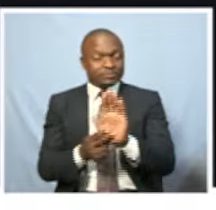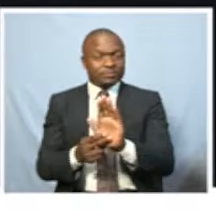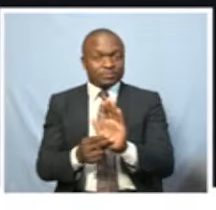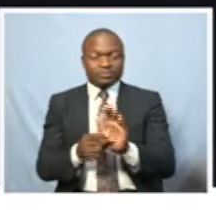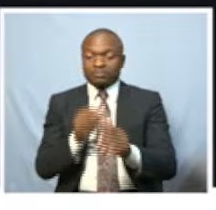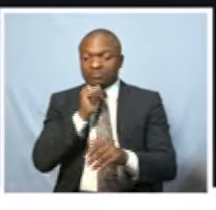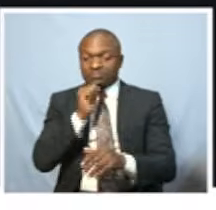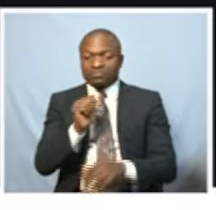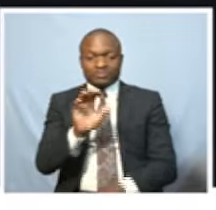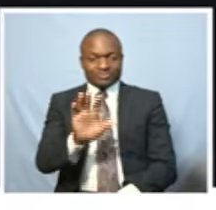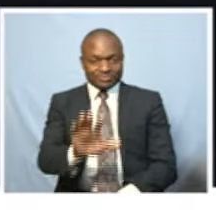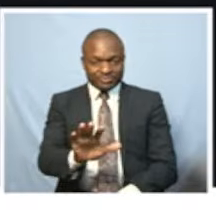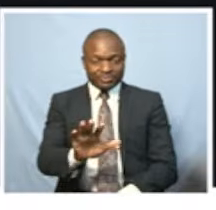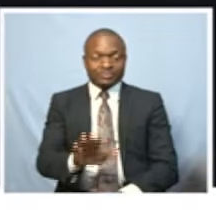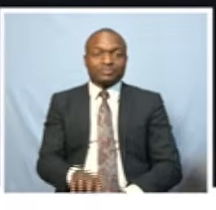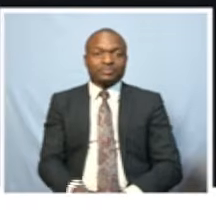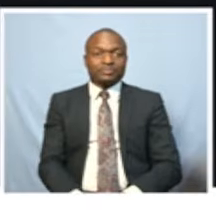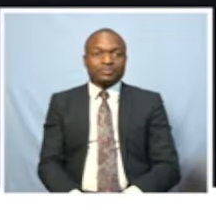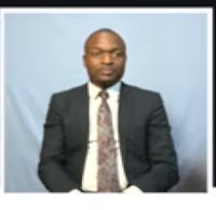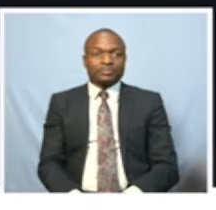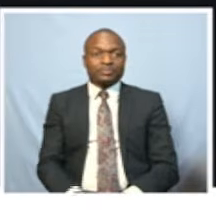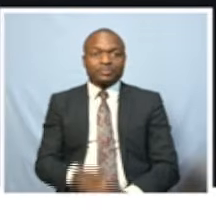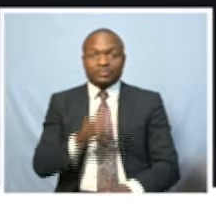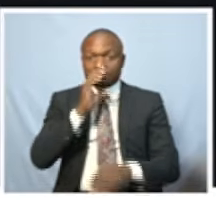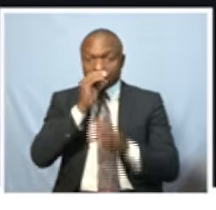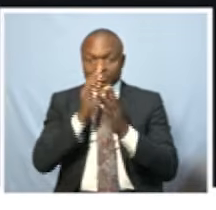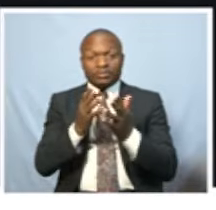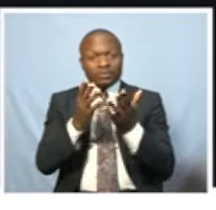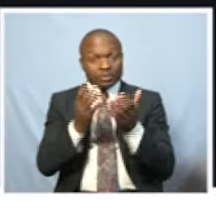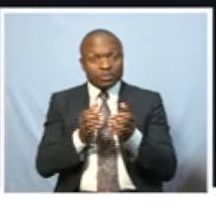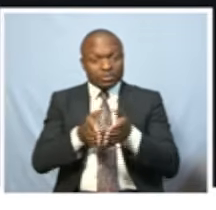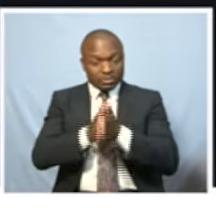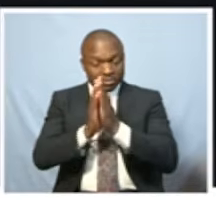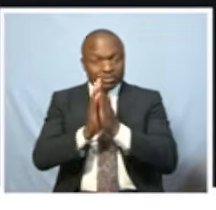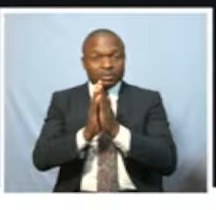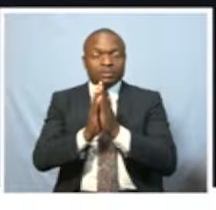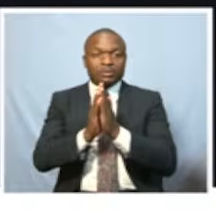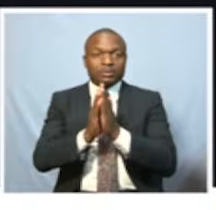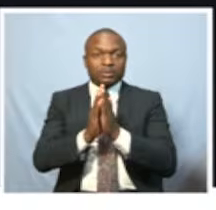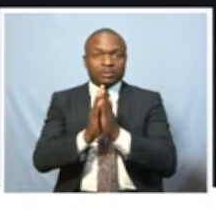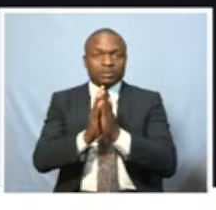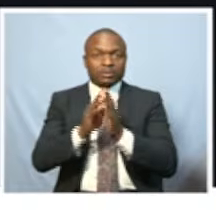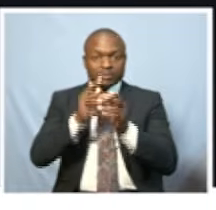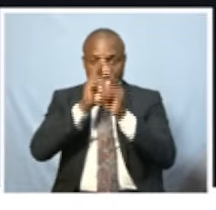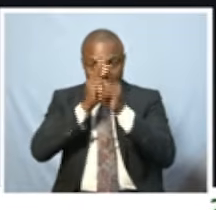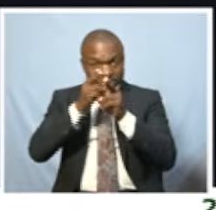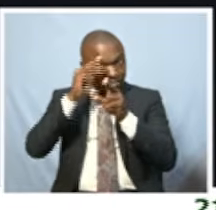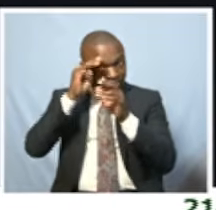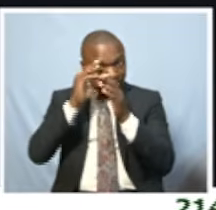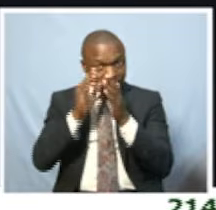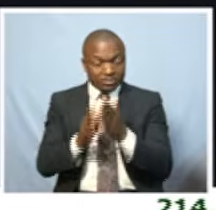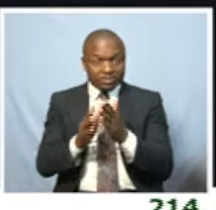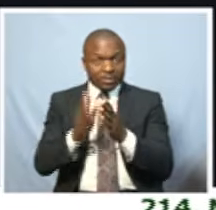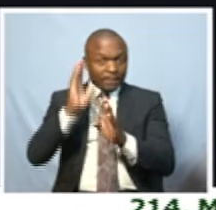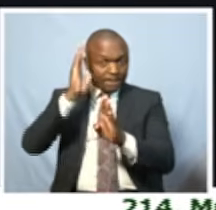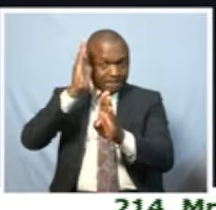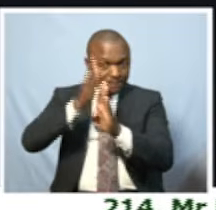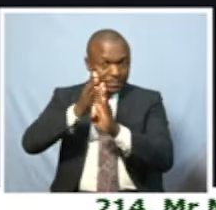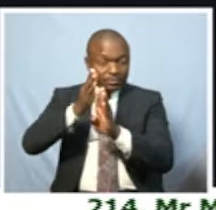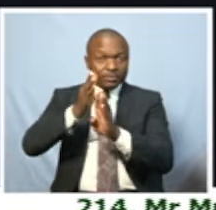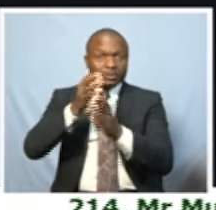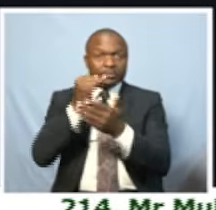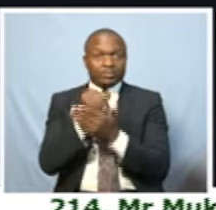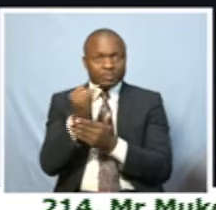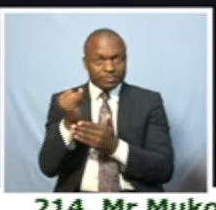are not even there. Mr. Speaker, I would like to ask the minister specifically on